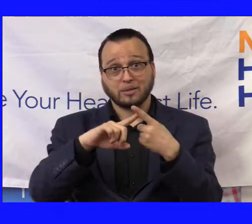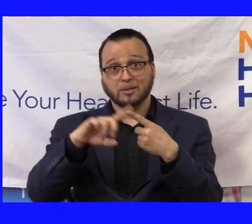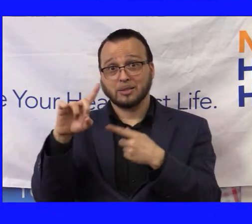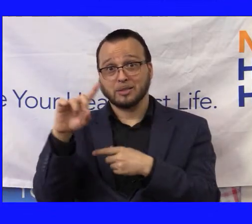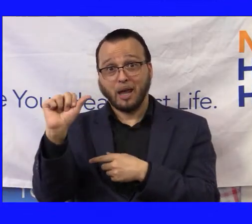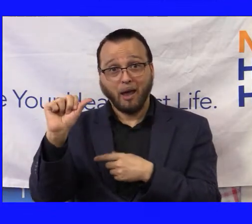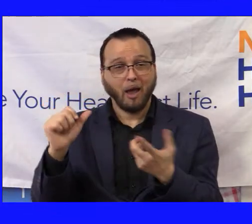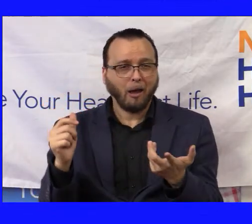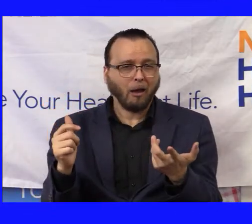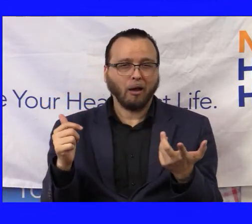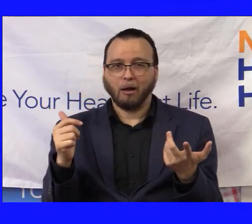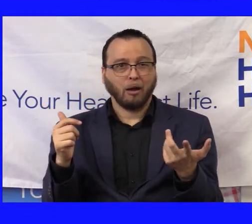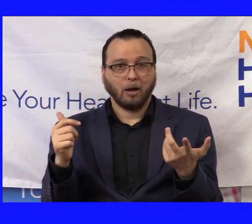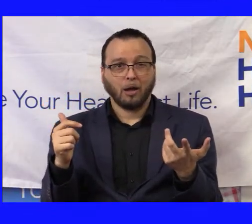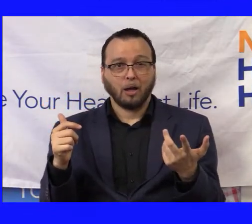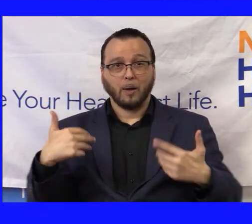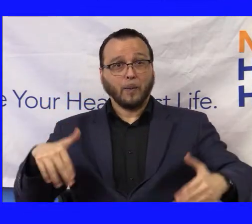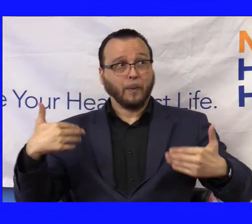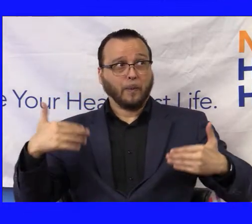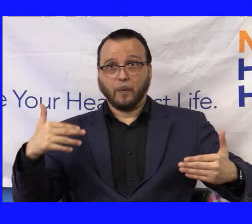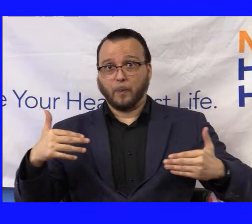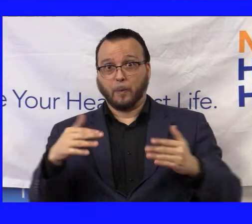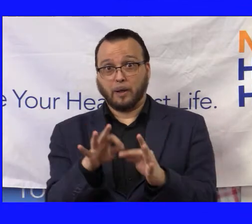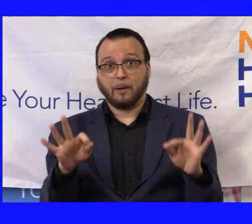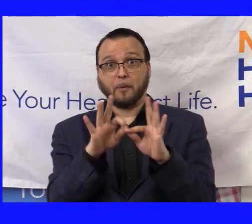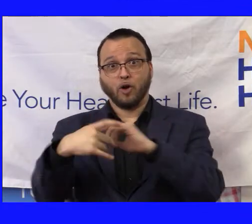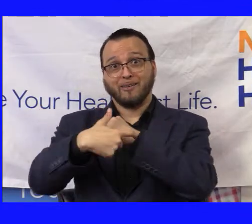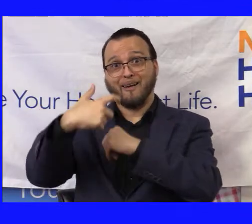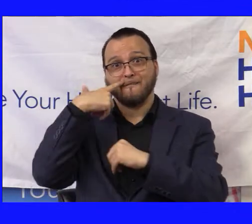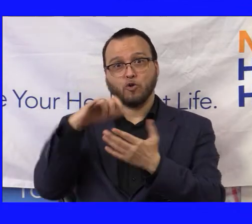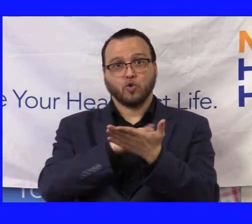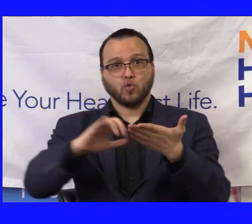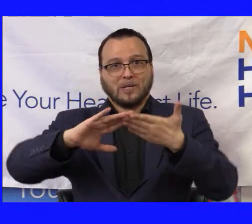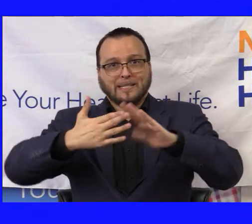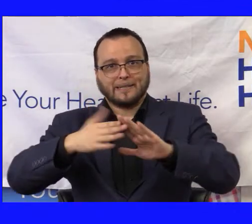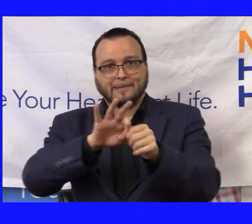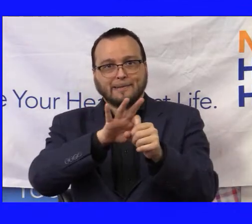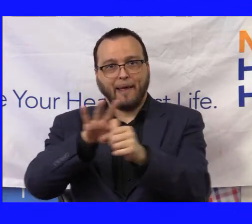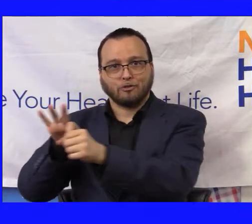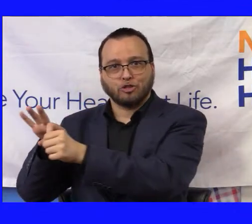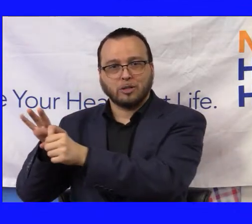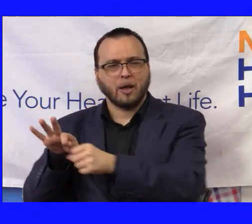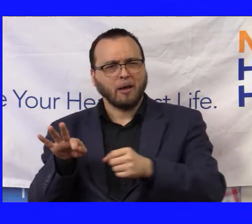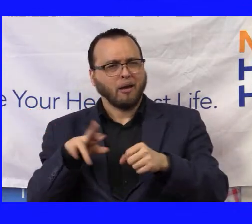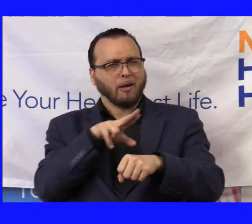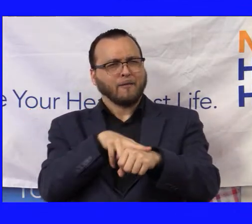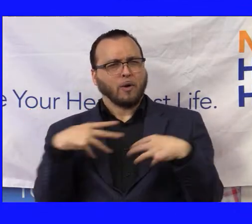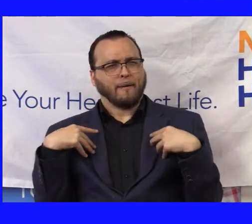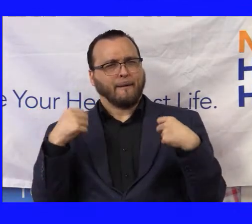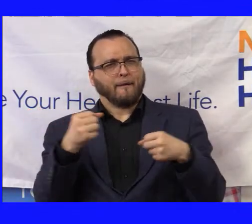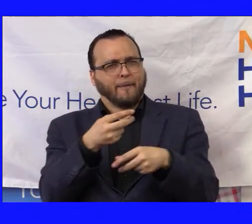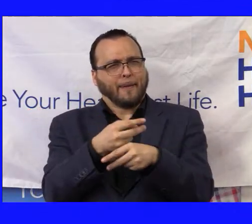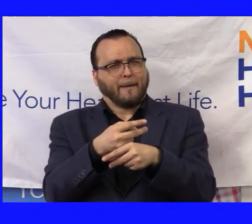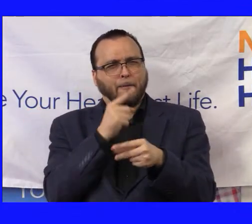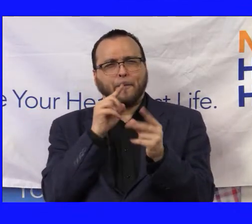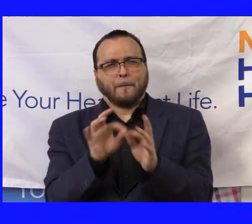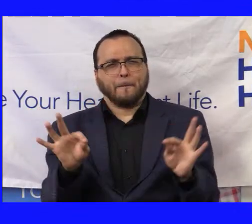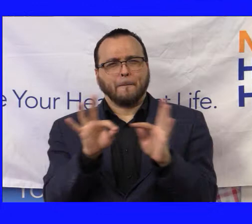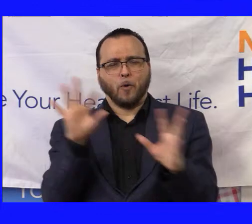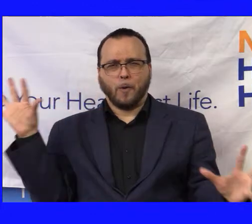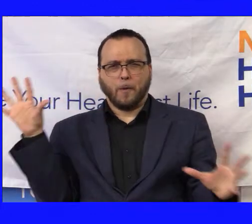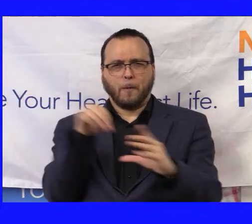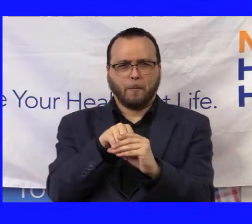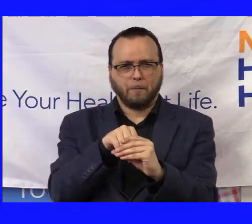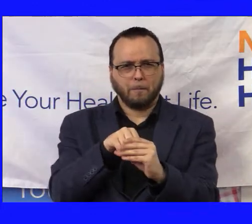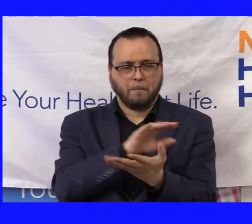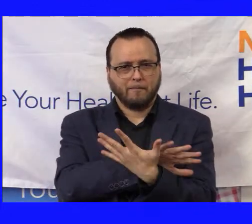kind of a popping time in terms of New York City elections. And of course, healthcare is extremely important in all of that. So